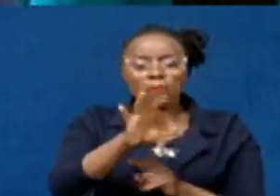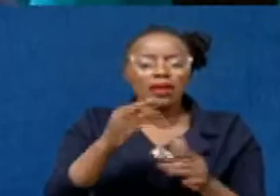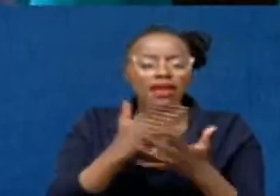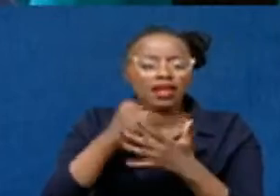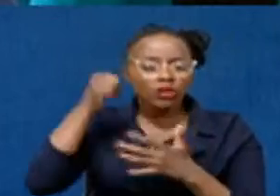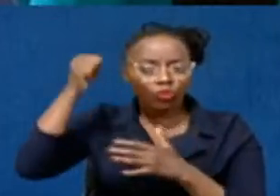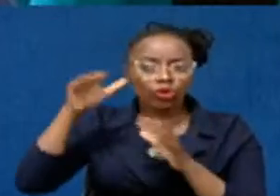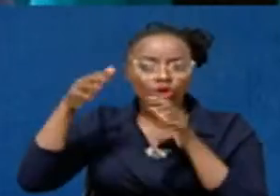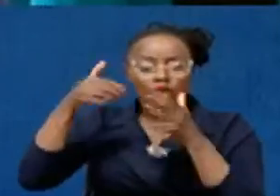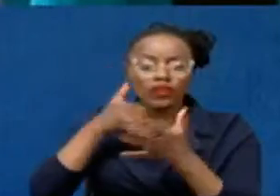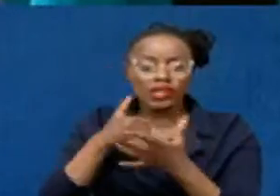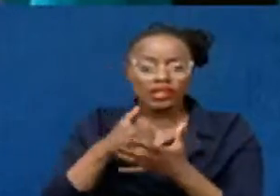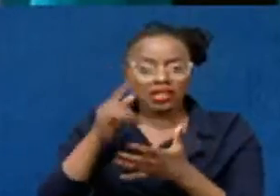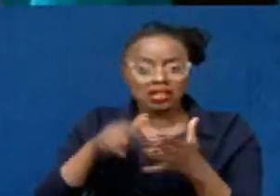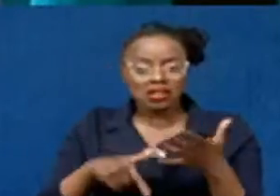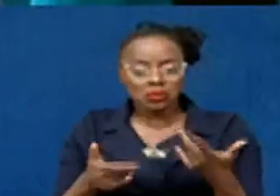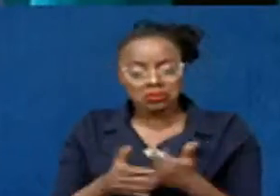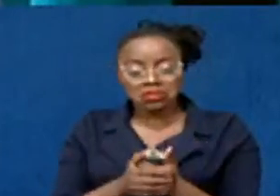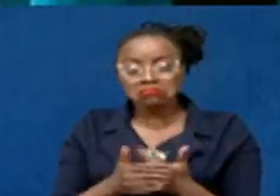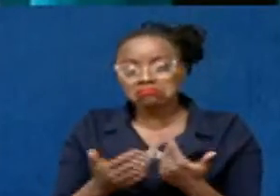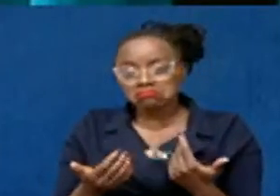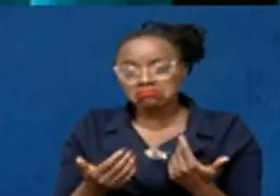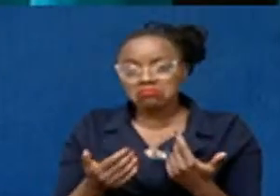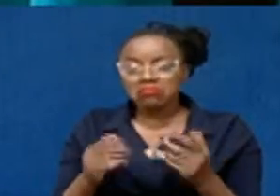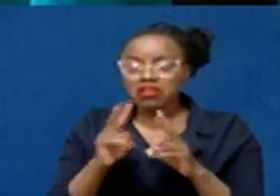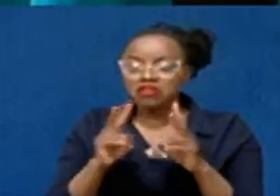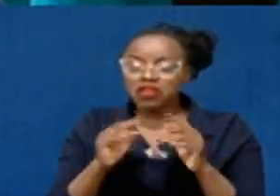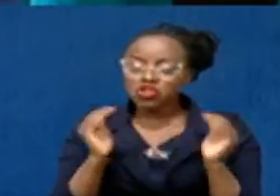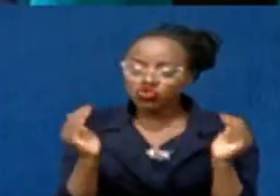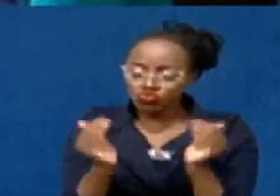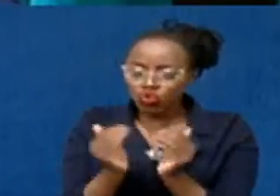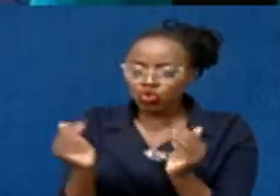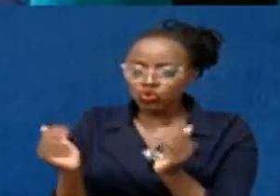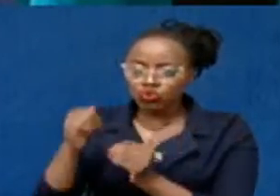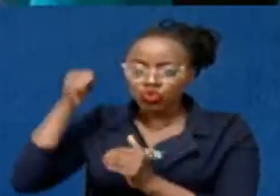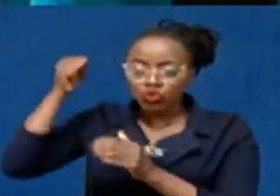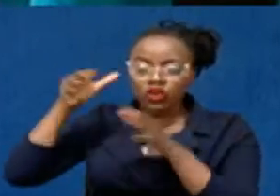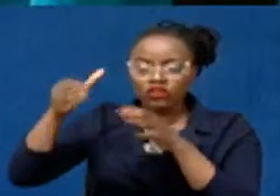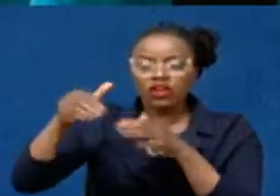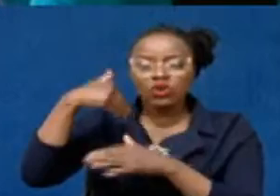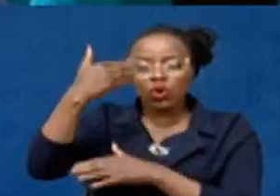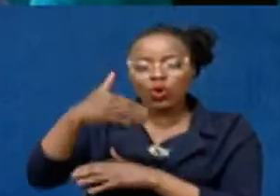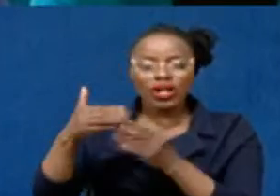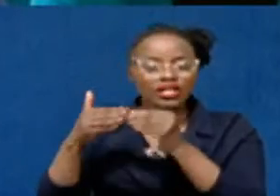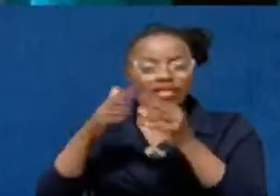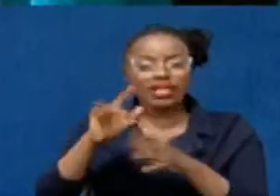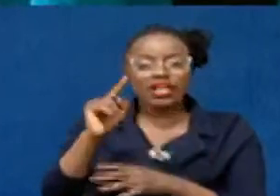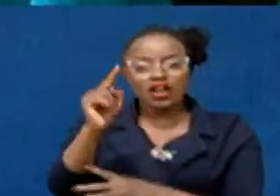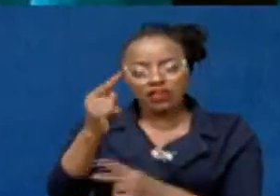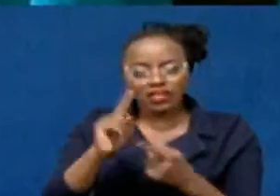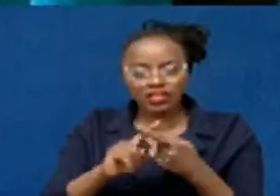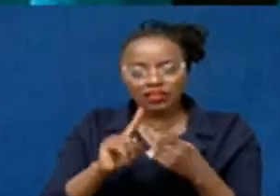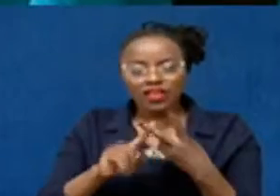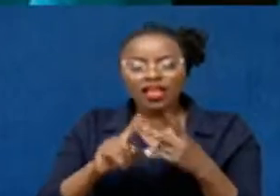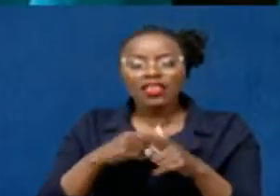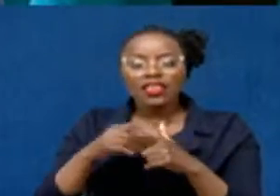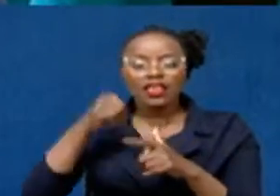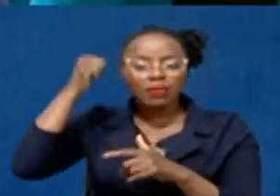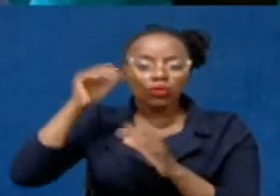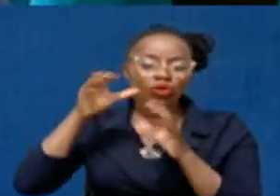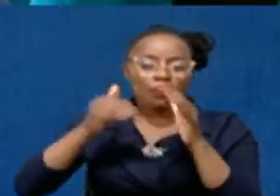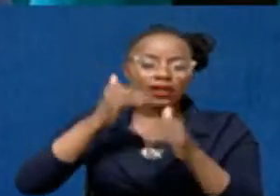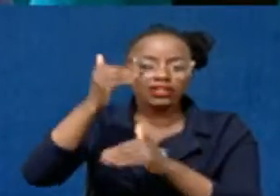party, including the very small ones, it will always be the leader first and then the party